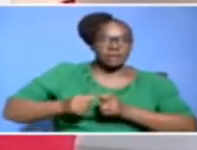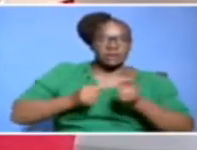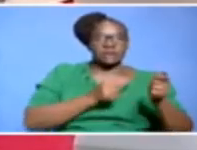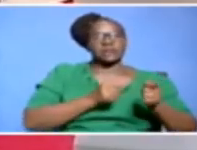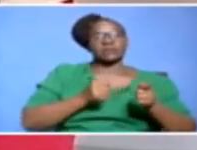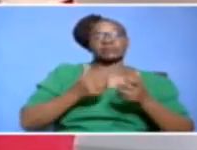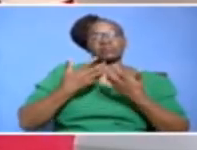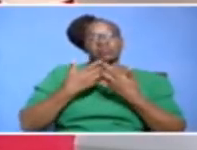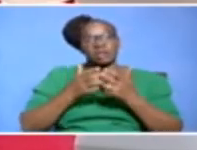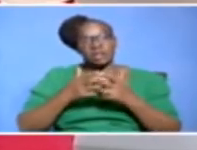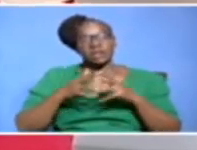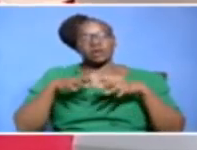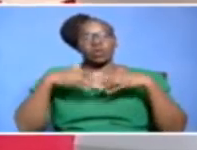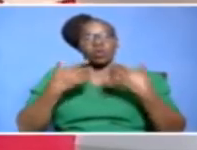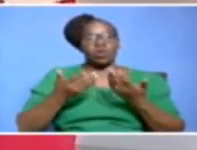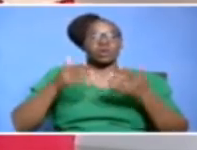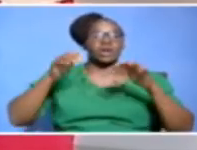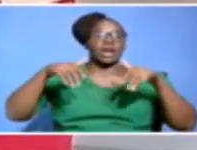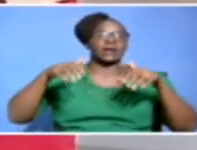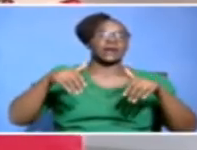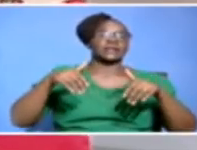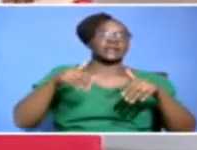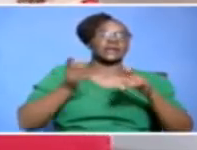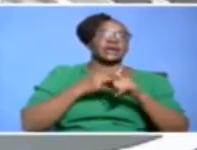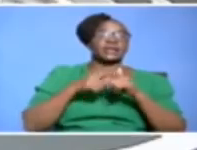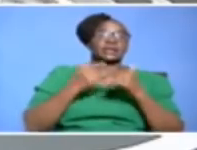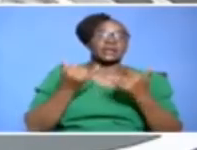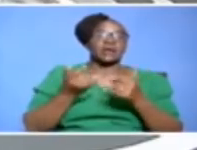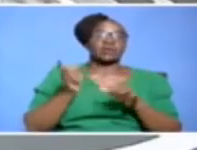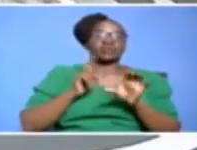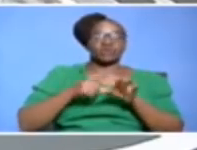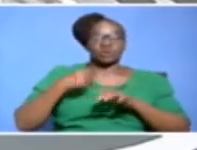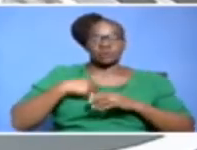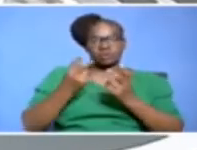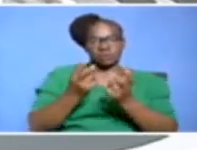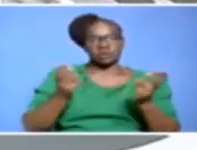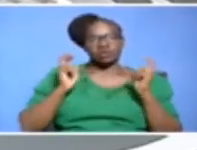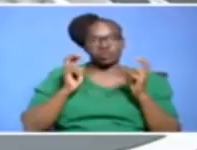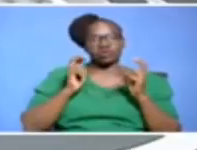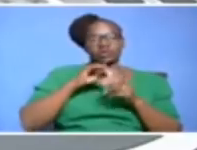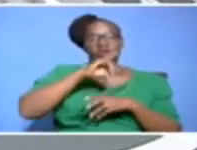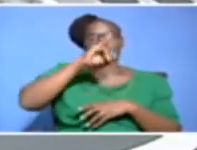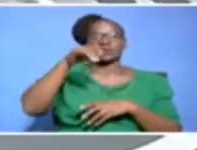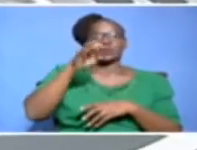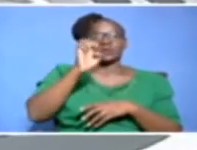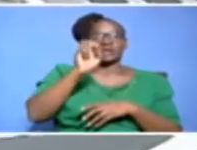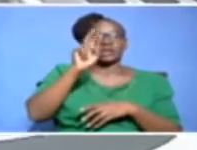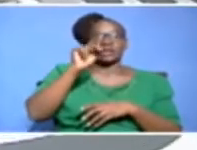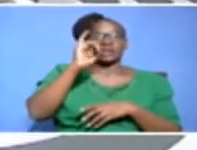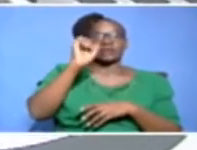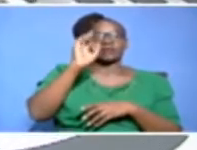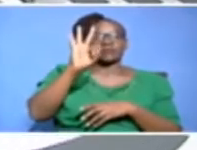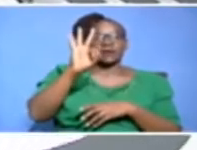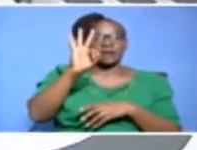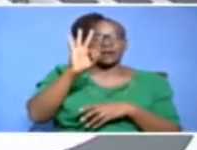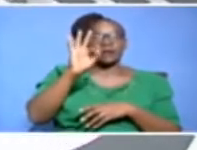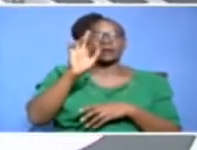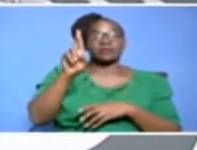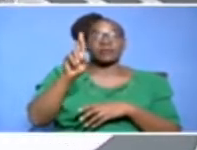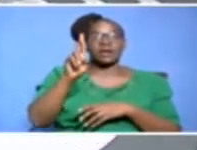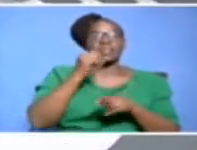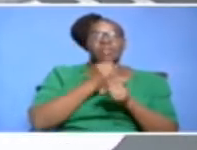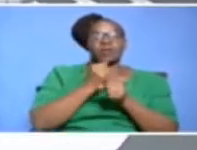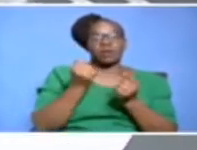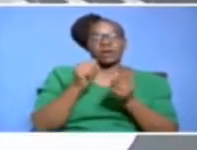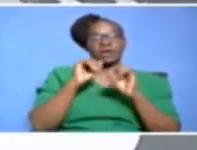mechanics, or agriculture. And now joining me in studio are Jennifer Kaberi, who's a social worker and child development